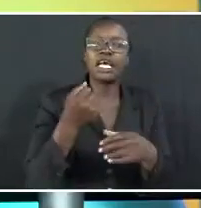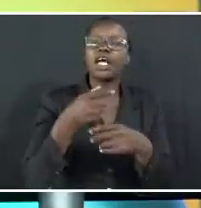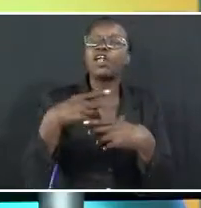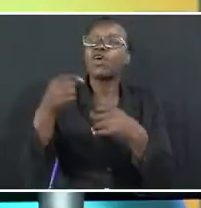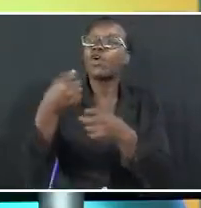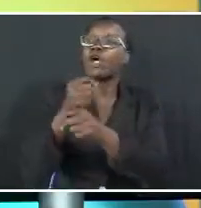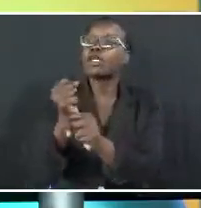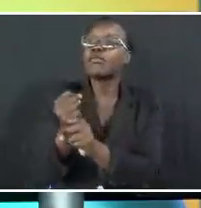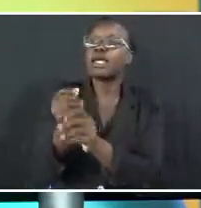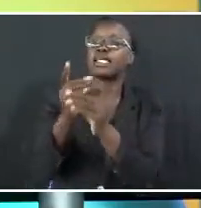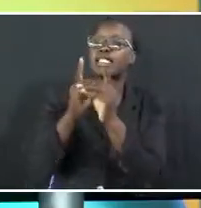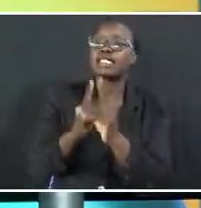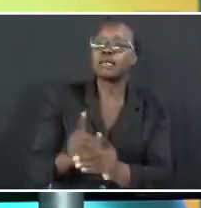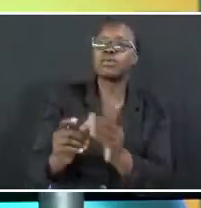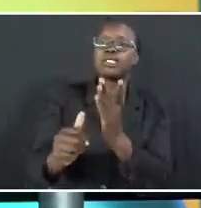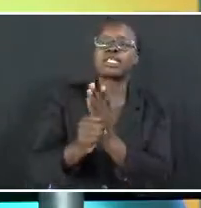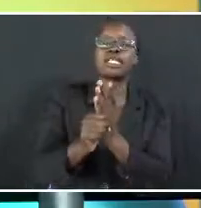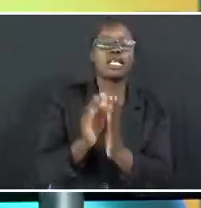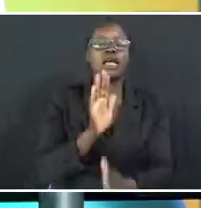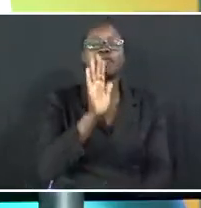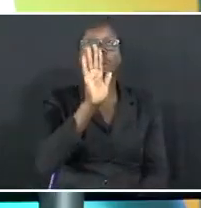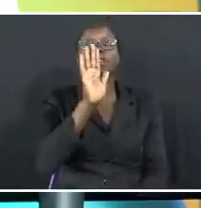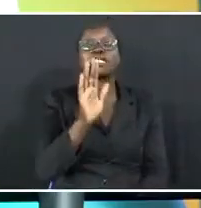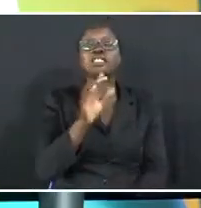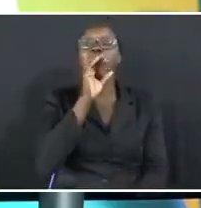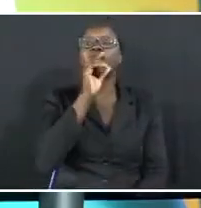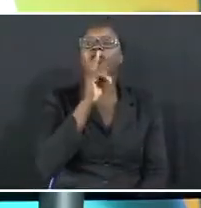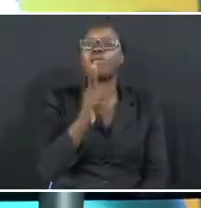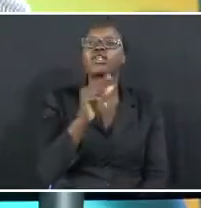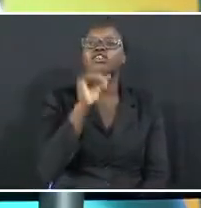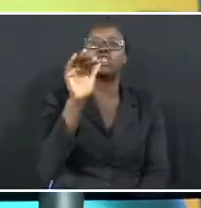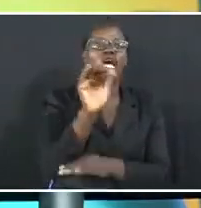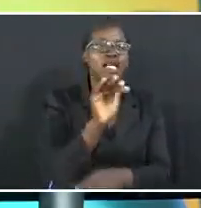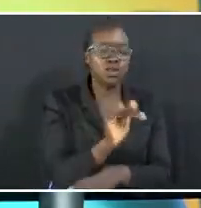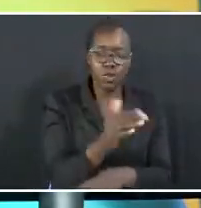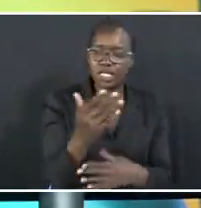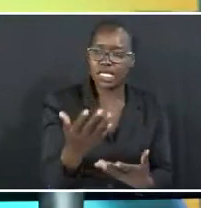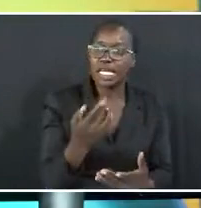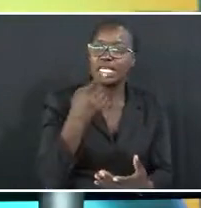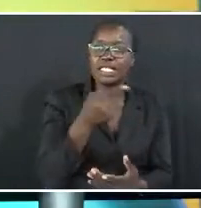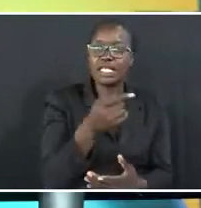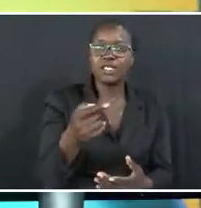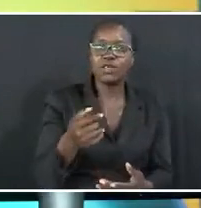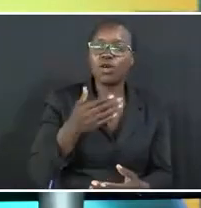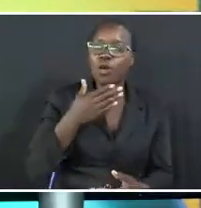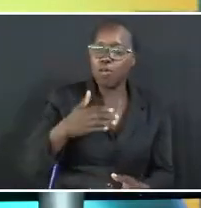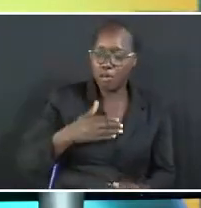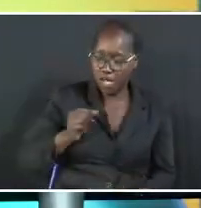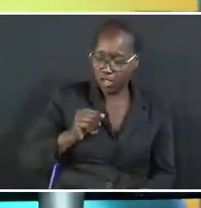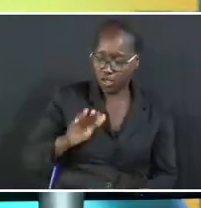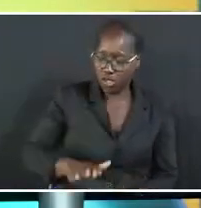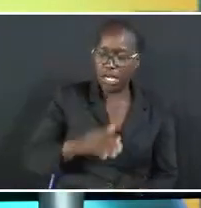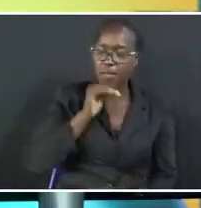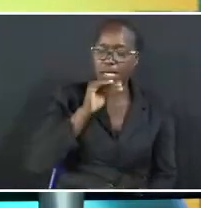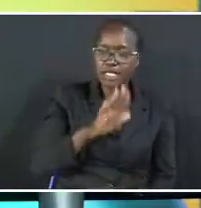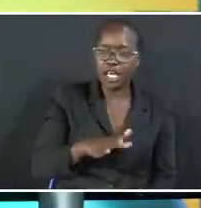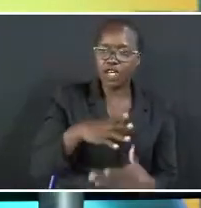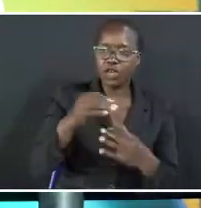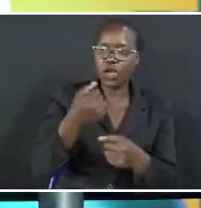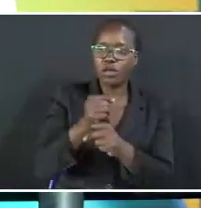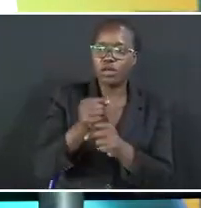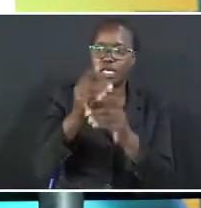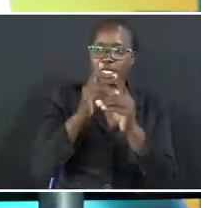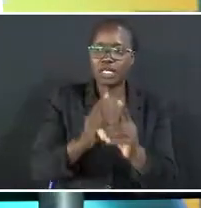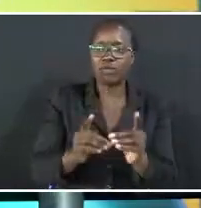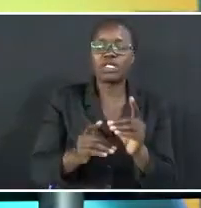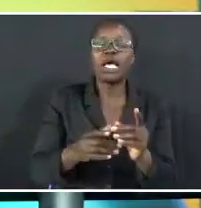make disciples in my name. It is a command and not a request. He's telling you, my daughter, my son, go and make disciples in my